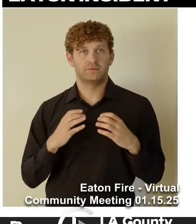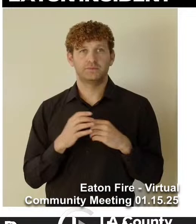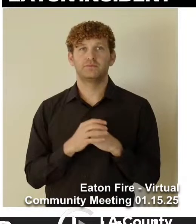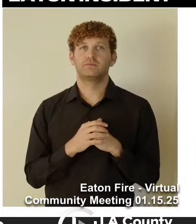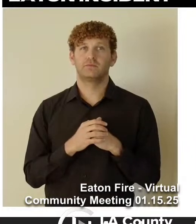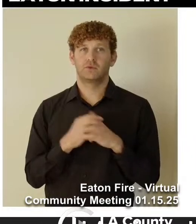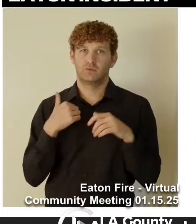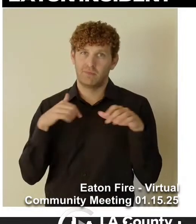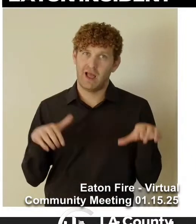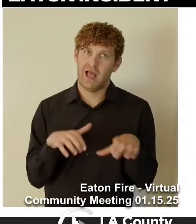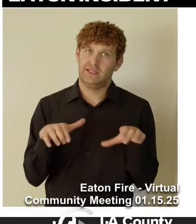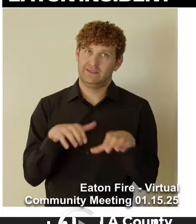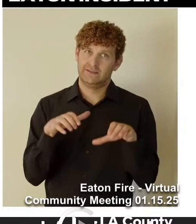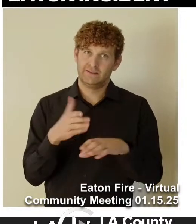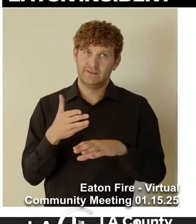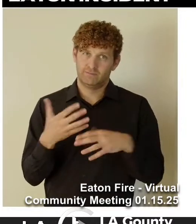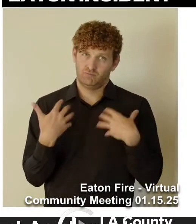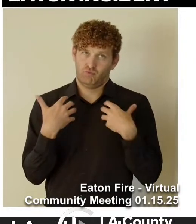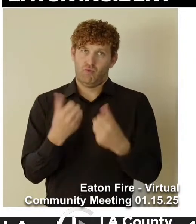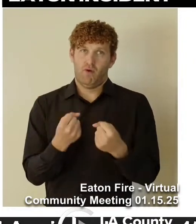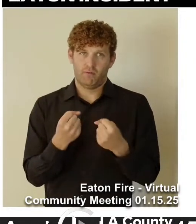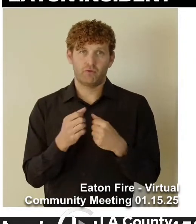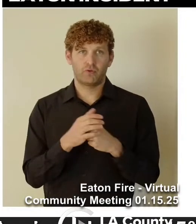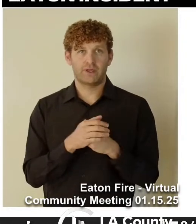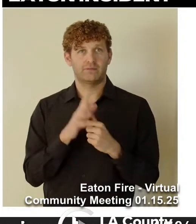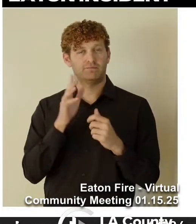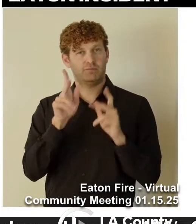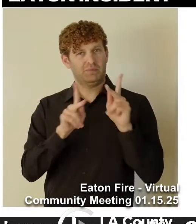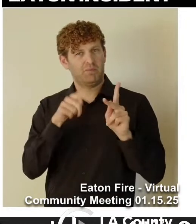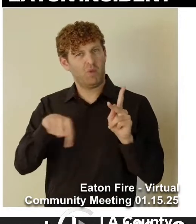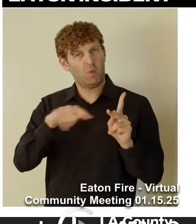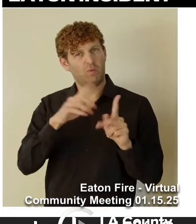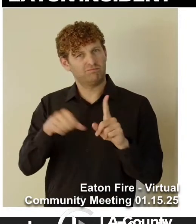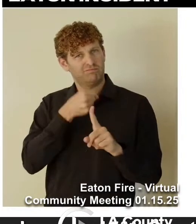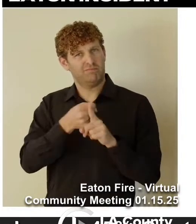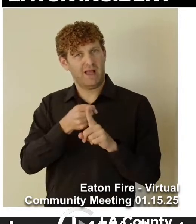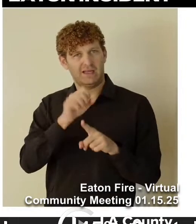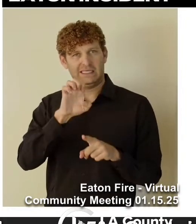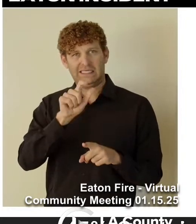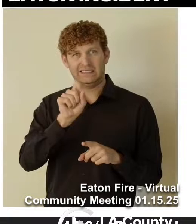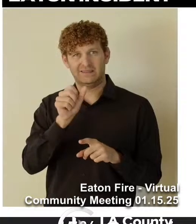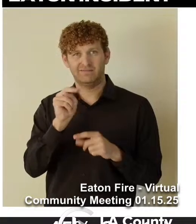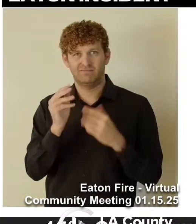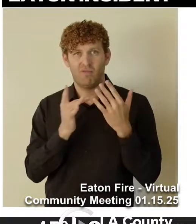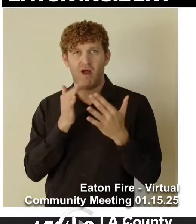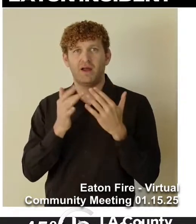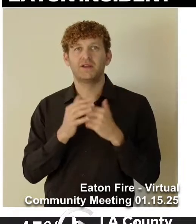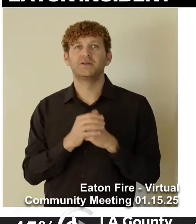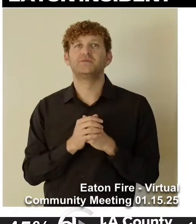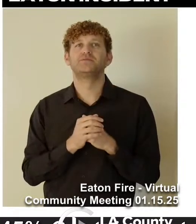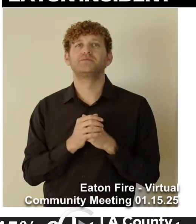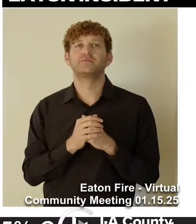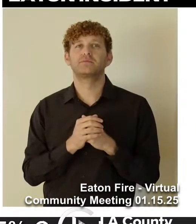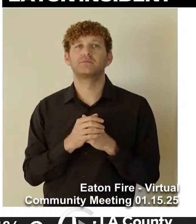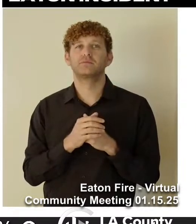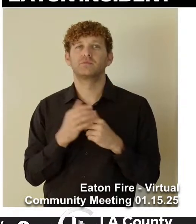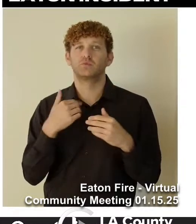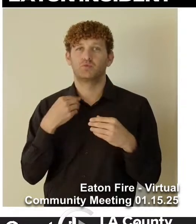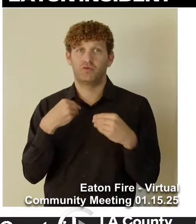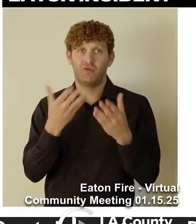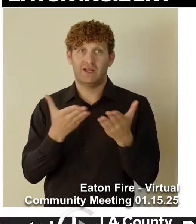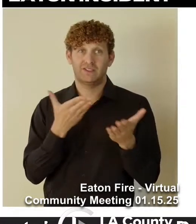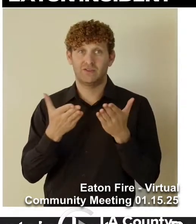directly impacted by the Eaton fire. Our crews have restored service to 416 customers to the eastern part of